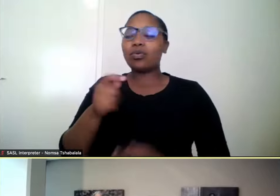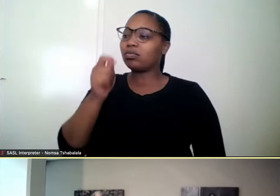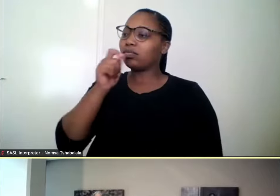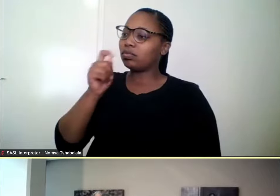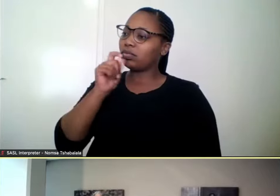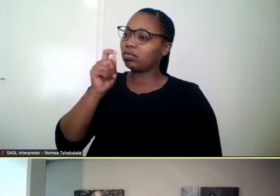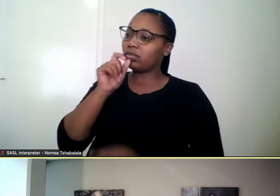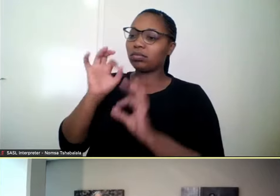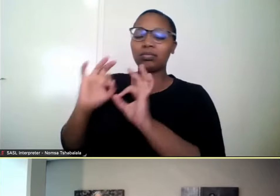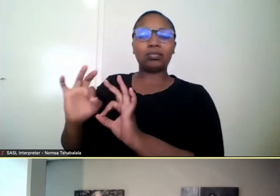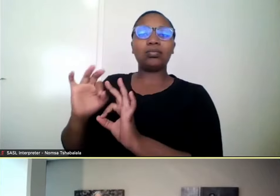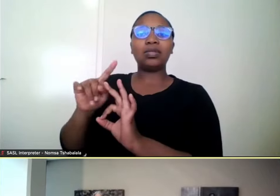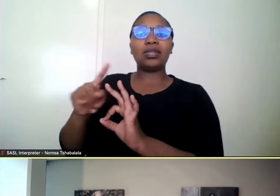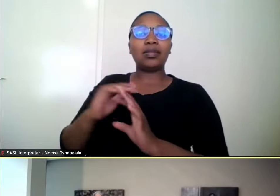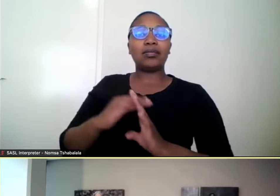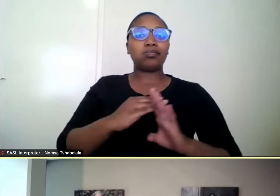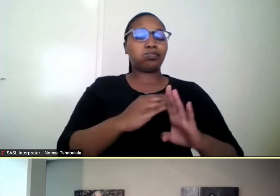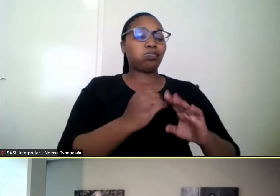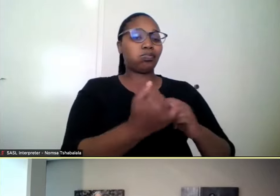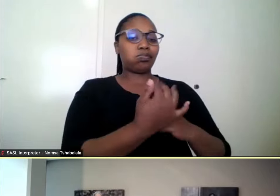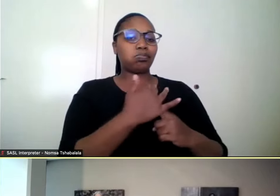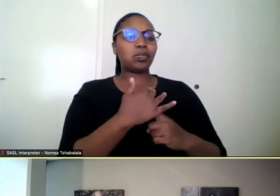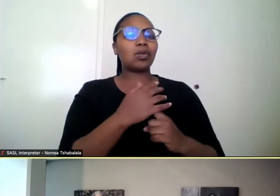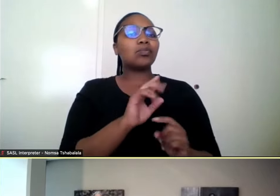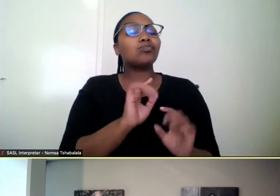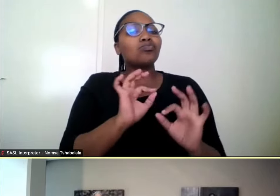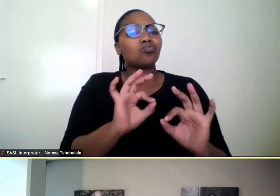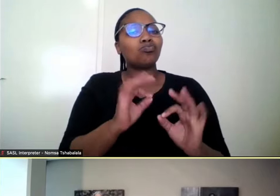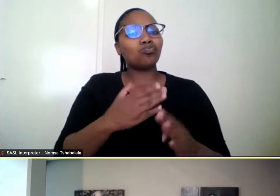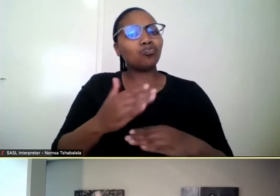of SARS-CoV-2, and that's the importance of